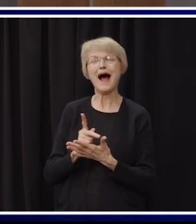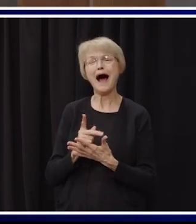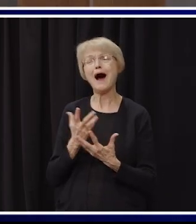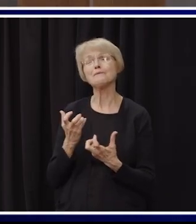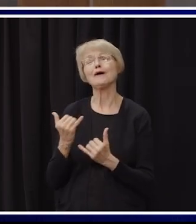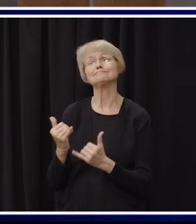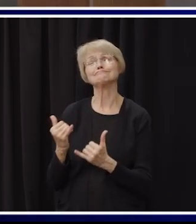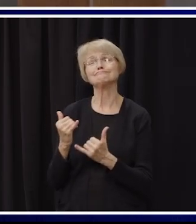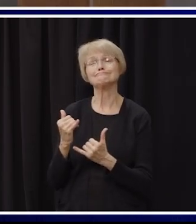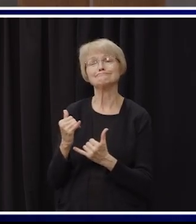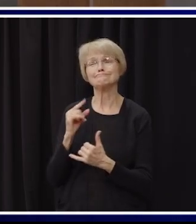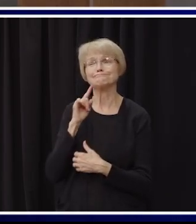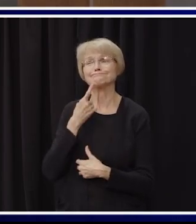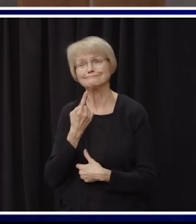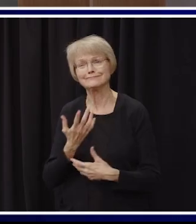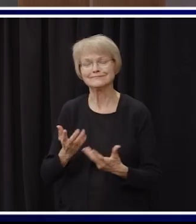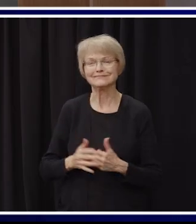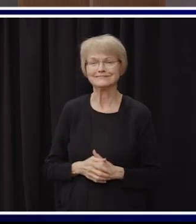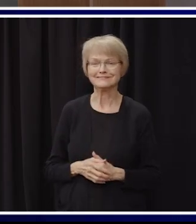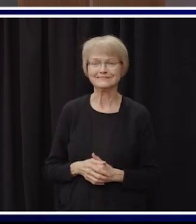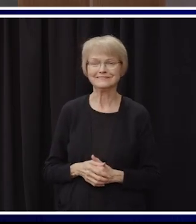one.